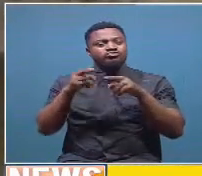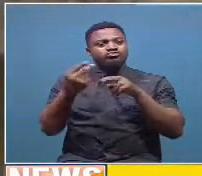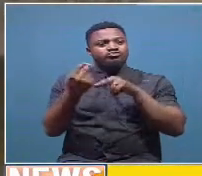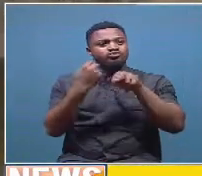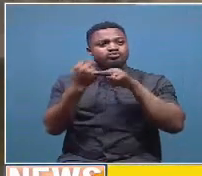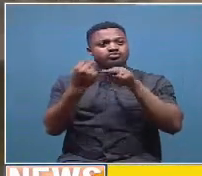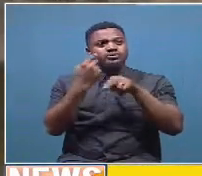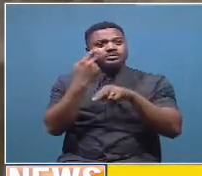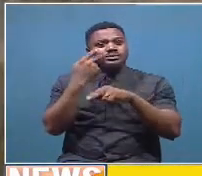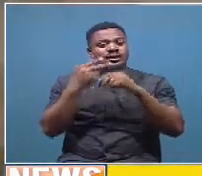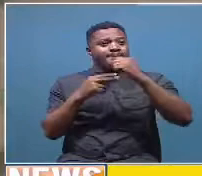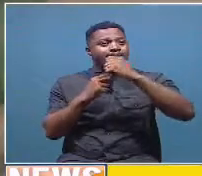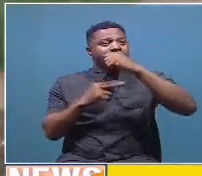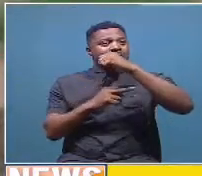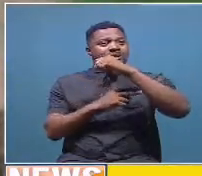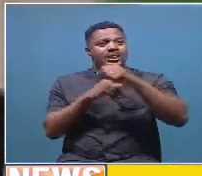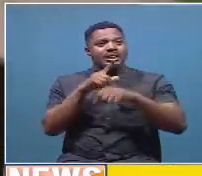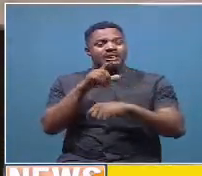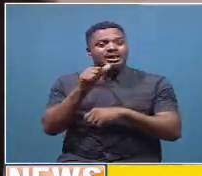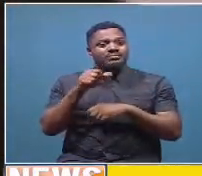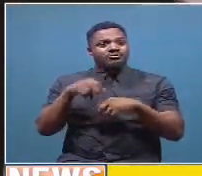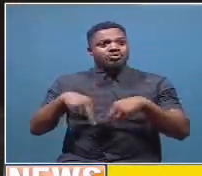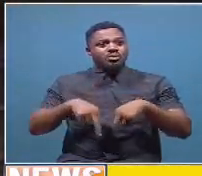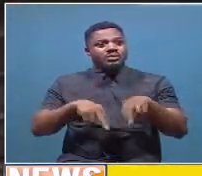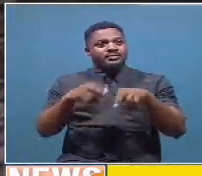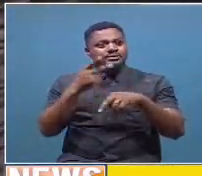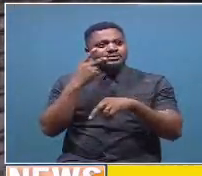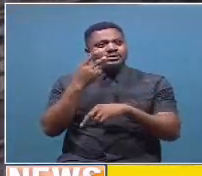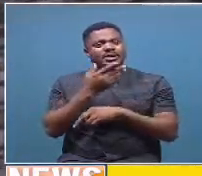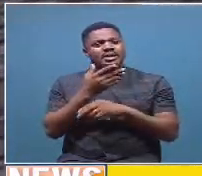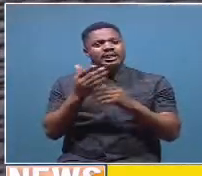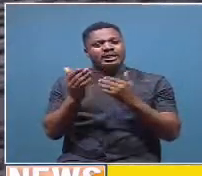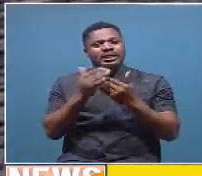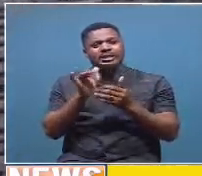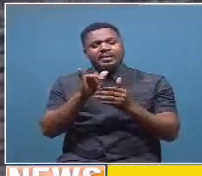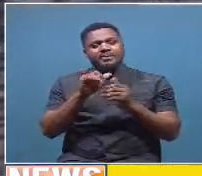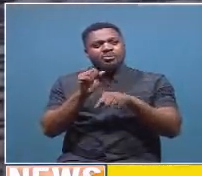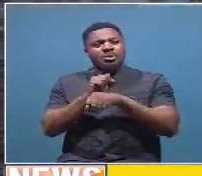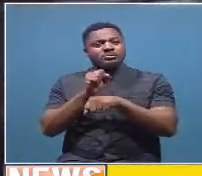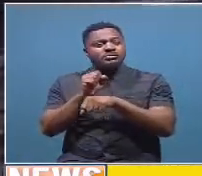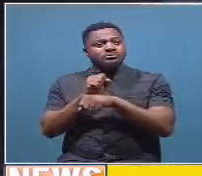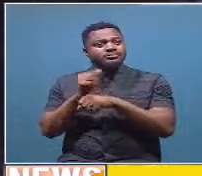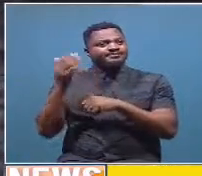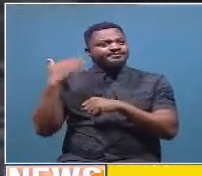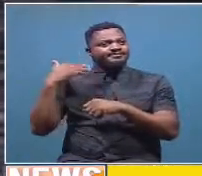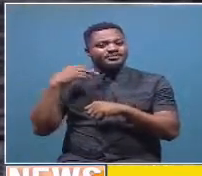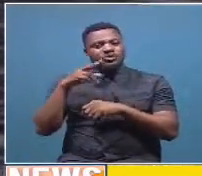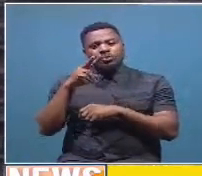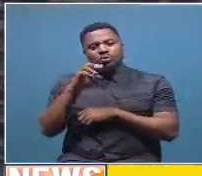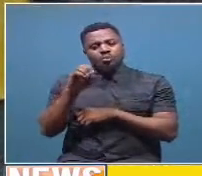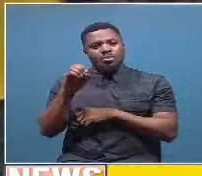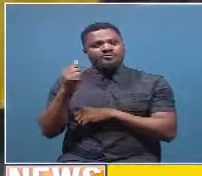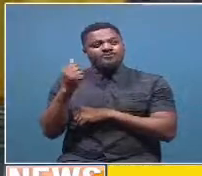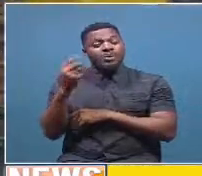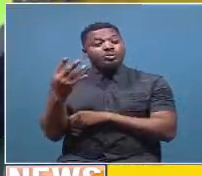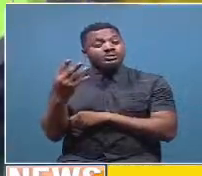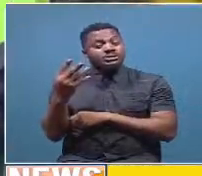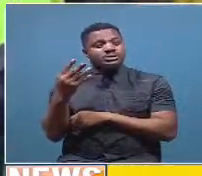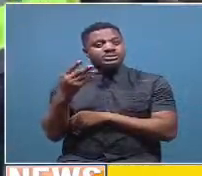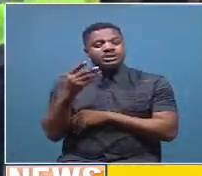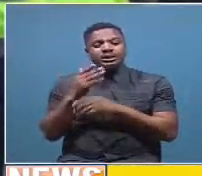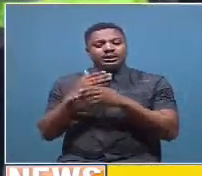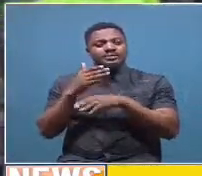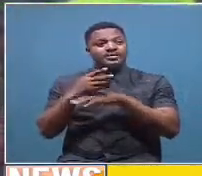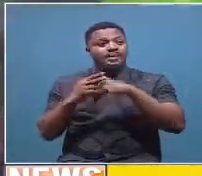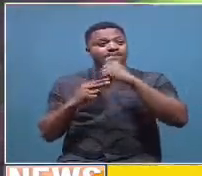specifically the bridge over the Lakpakpa River. Though similar maintenance works were carried out in 2014, after